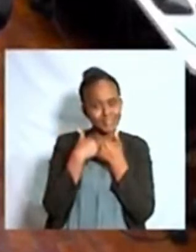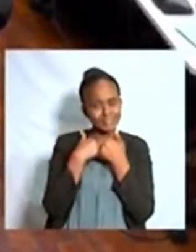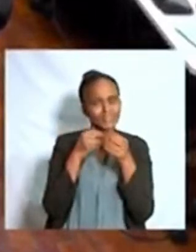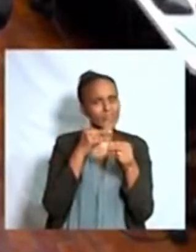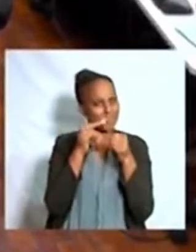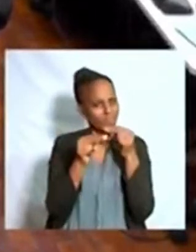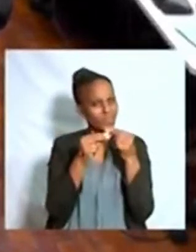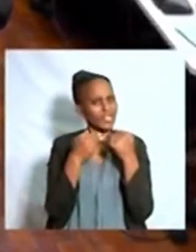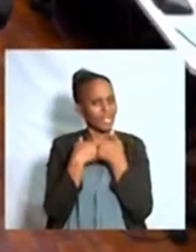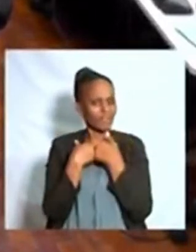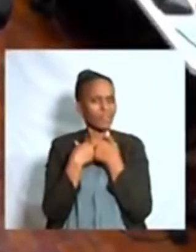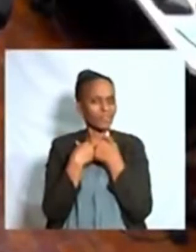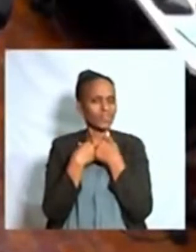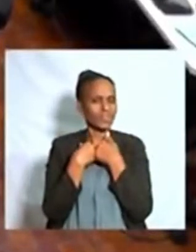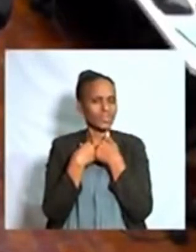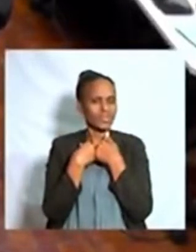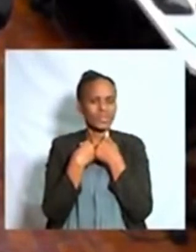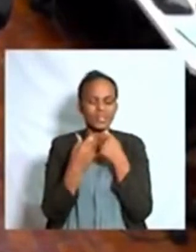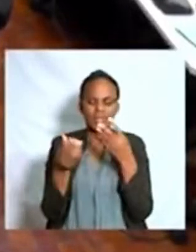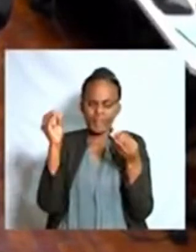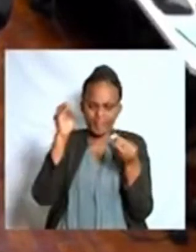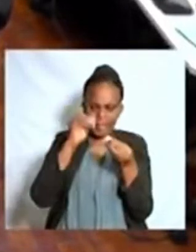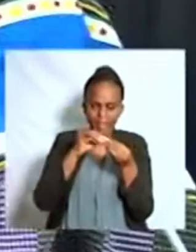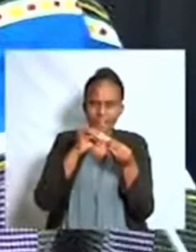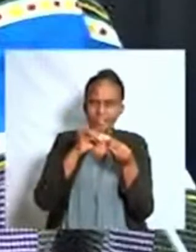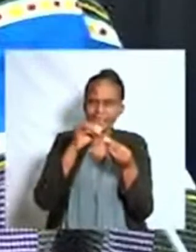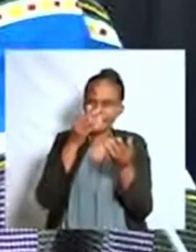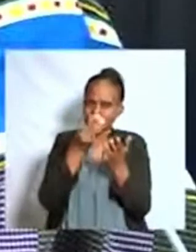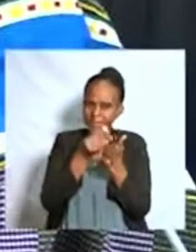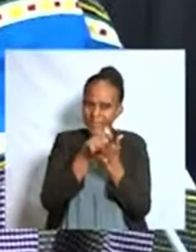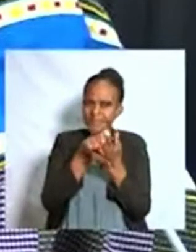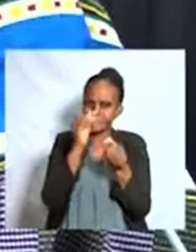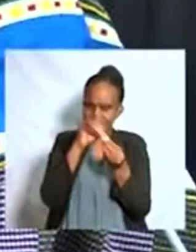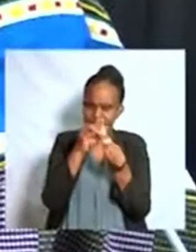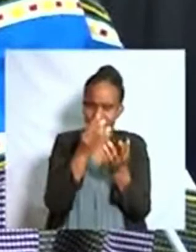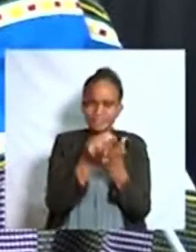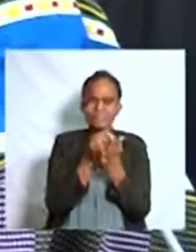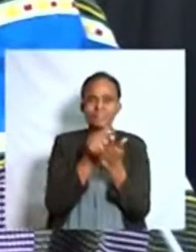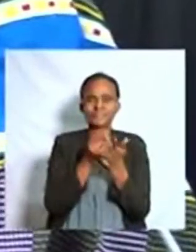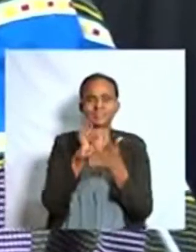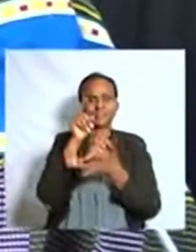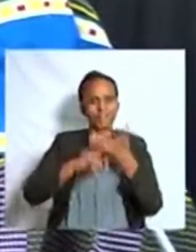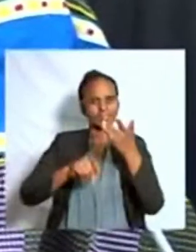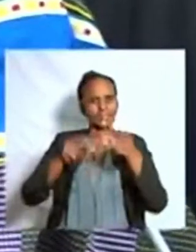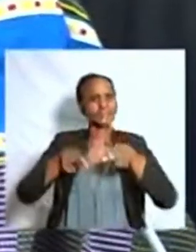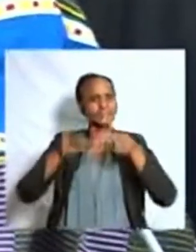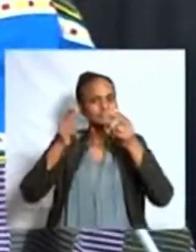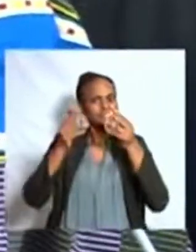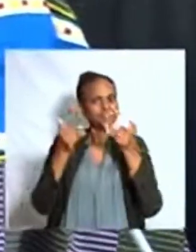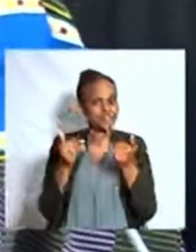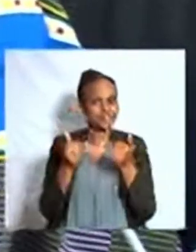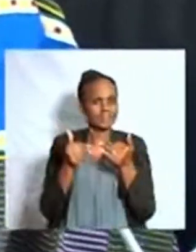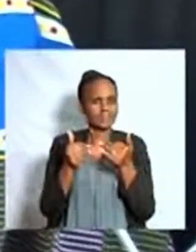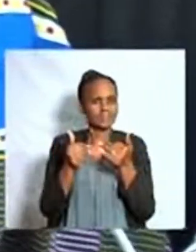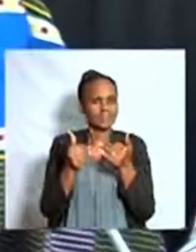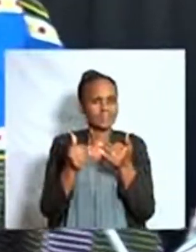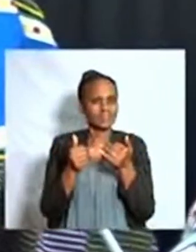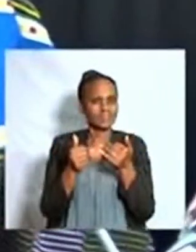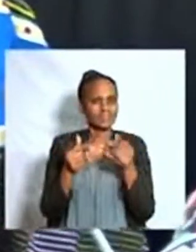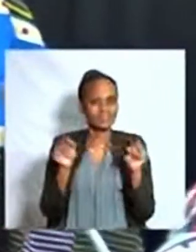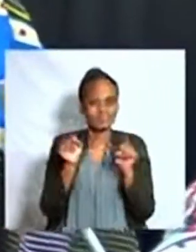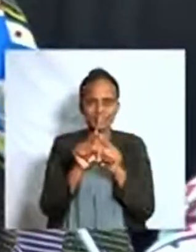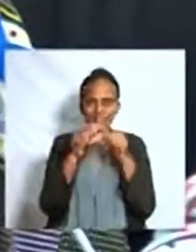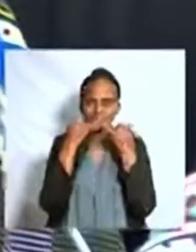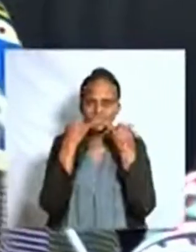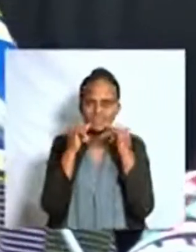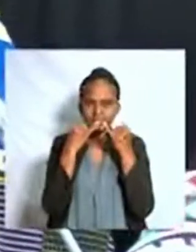they've added some more money. The cost The cost has gone up. And that kind of